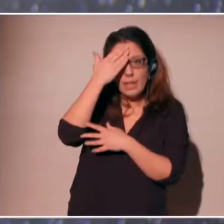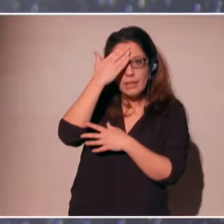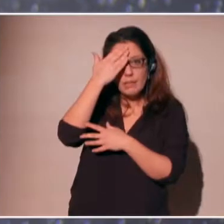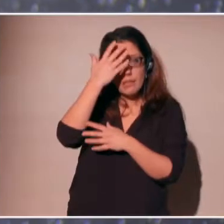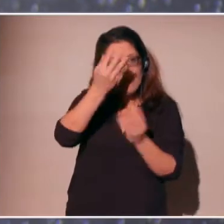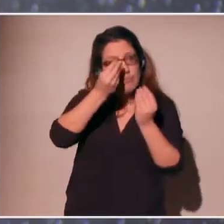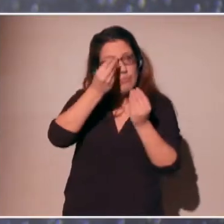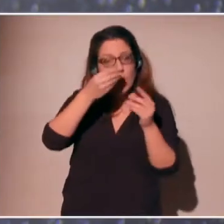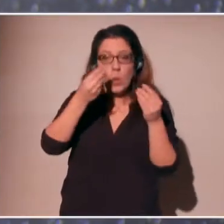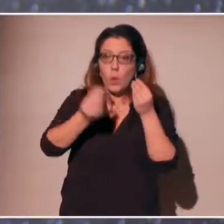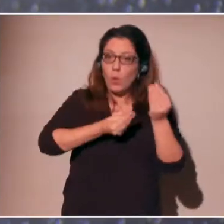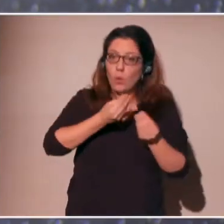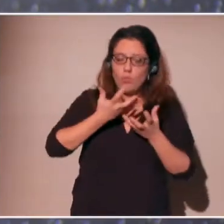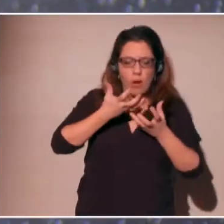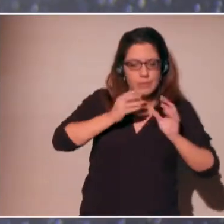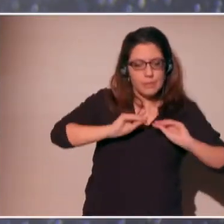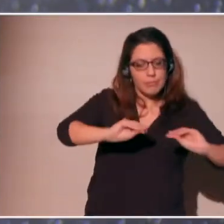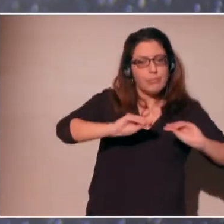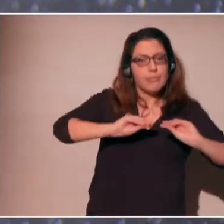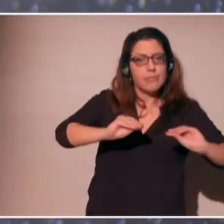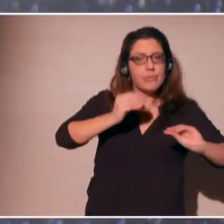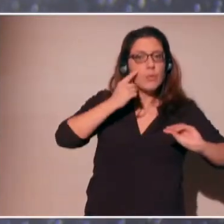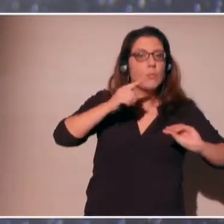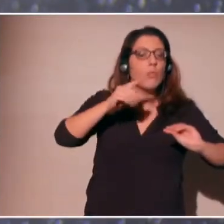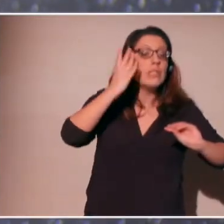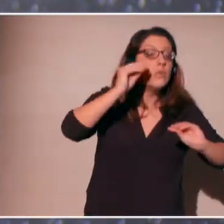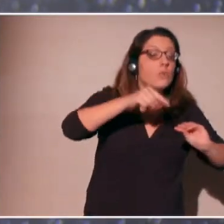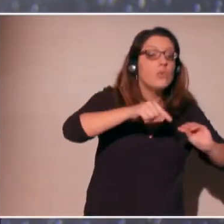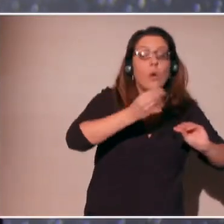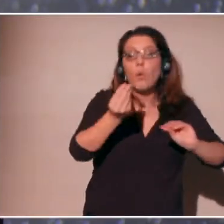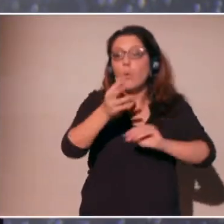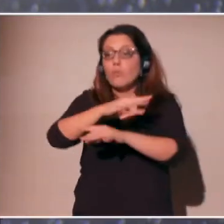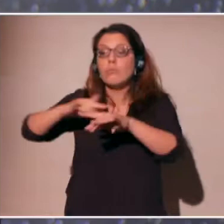the wanting to learn,